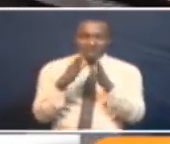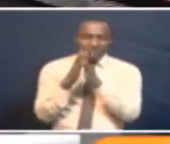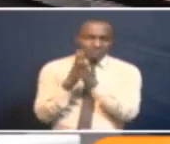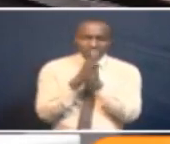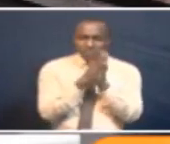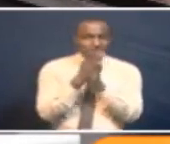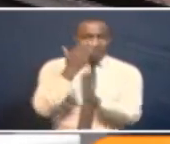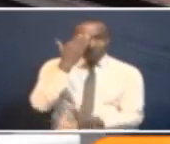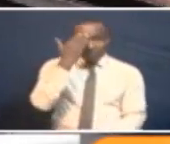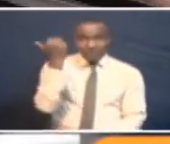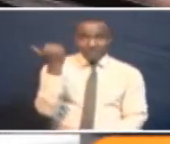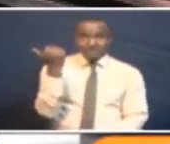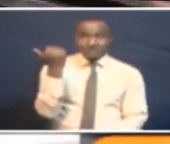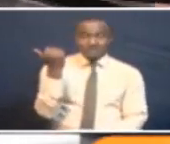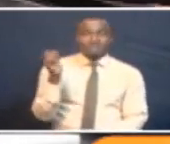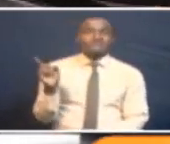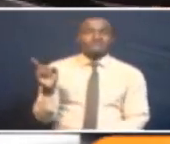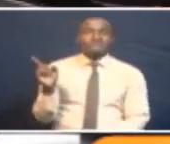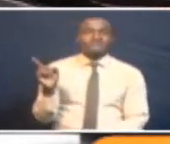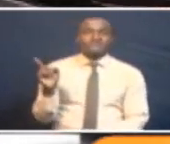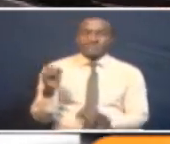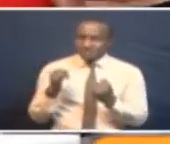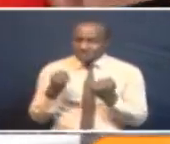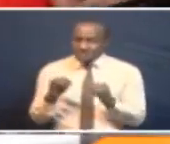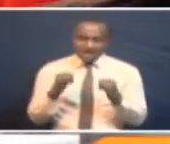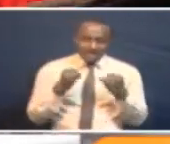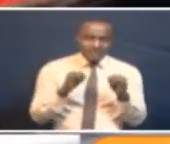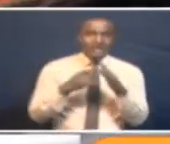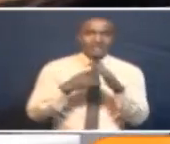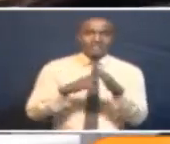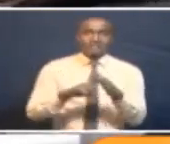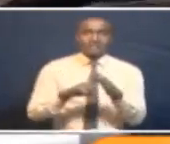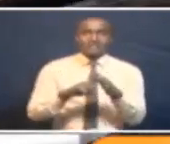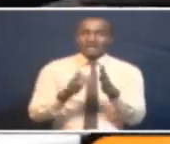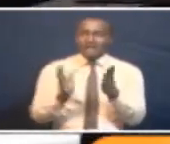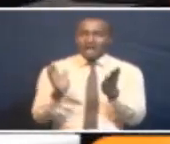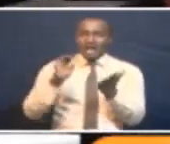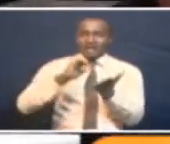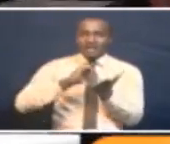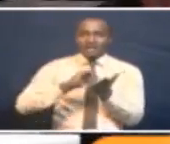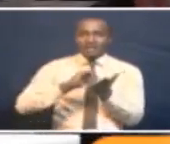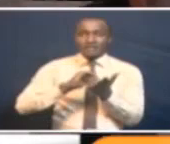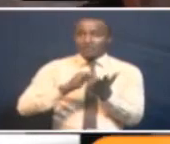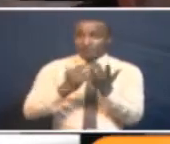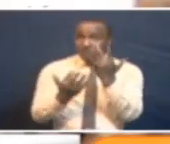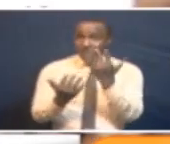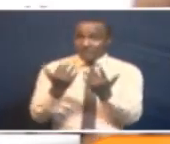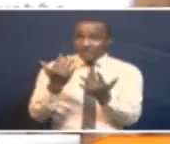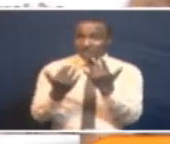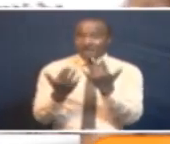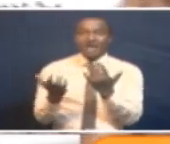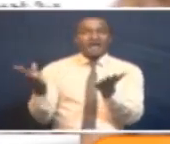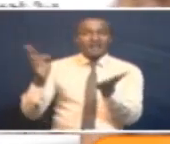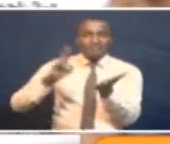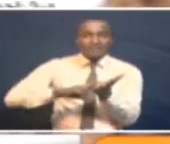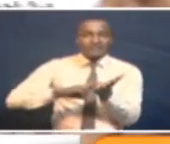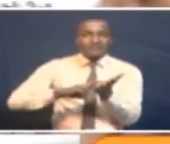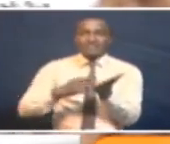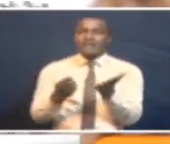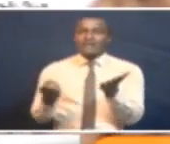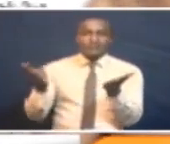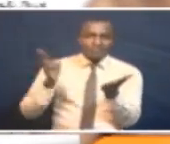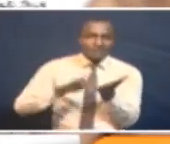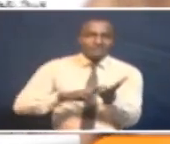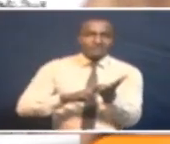as traders are left behind to rebuild their lives. The frequency, too familiar to be coincidental. Just who is behind